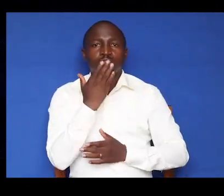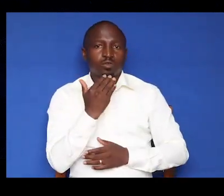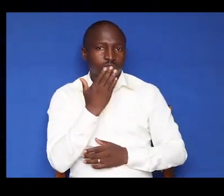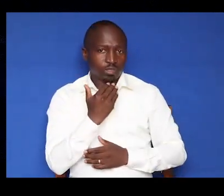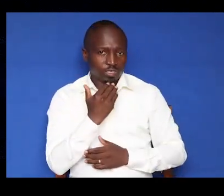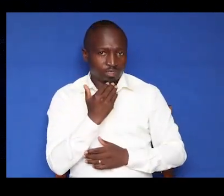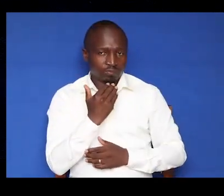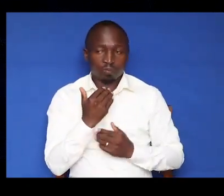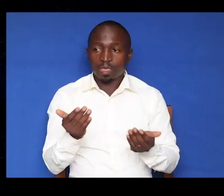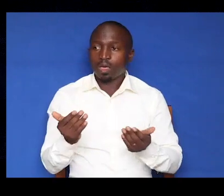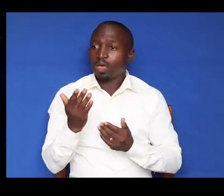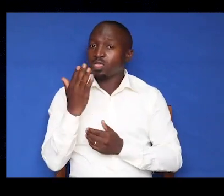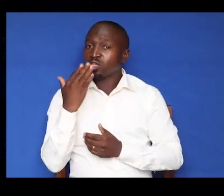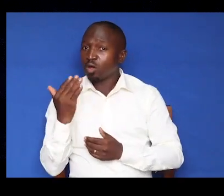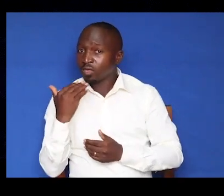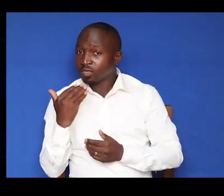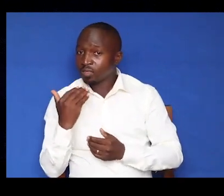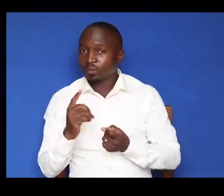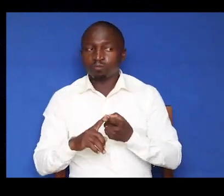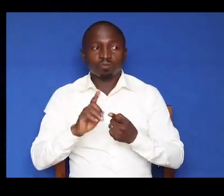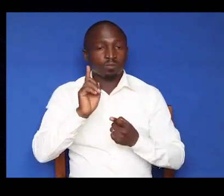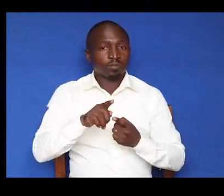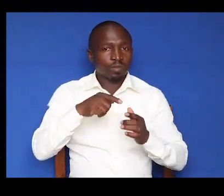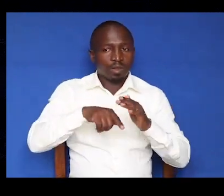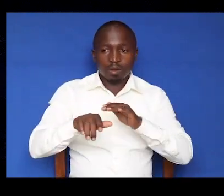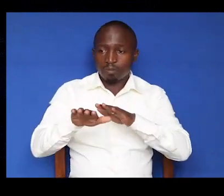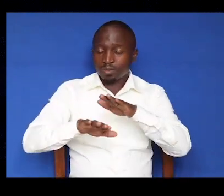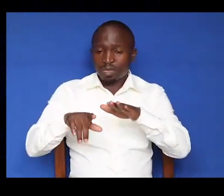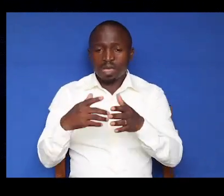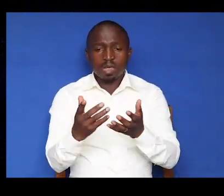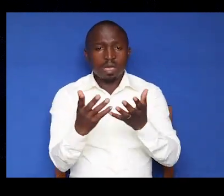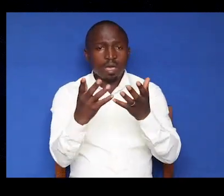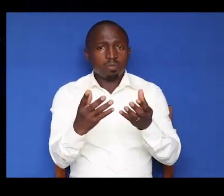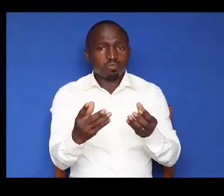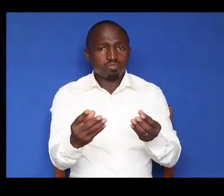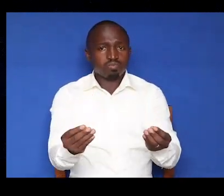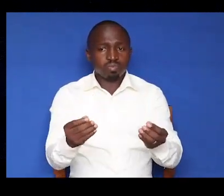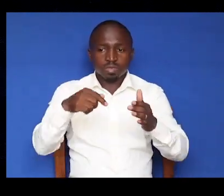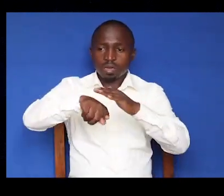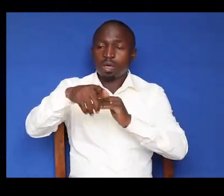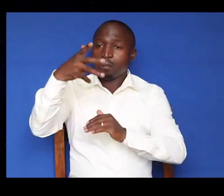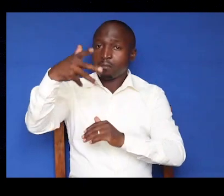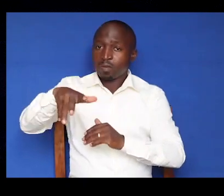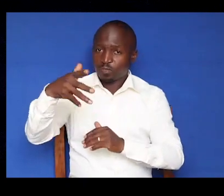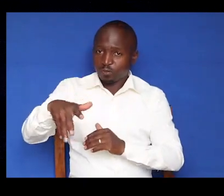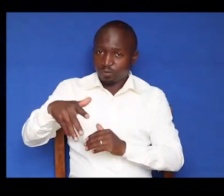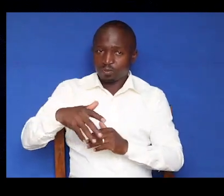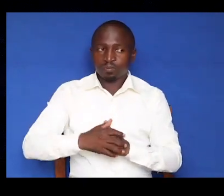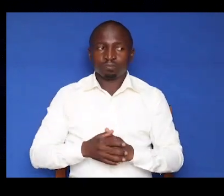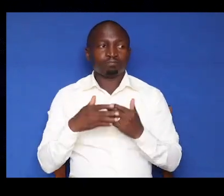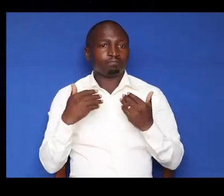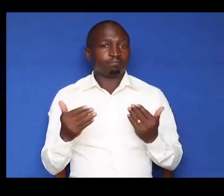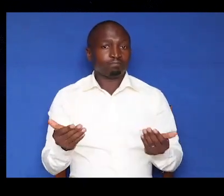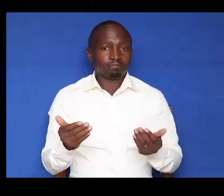Now, salt minerals, owing to their profound nature, easily dissolve into oceanic water.